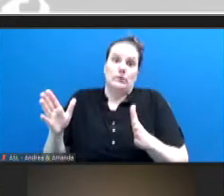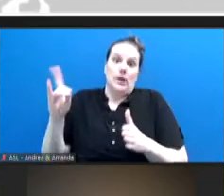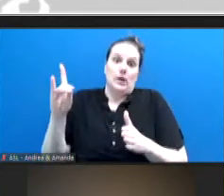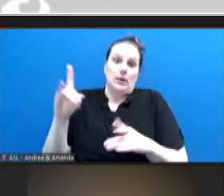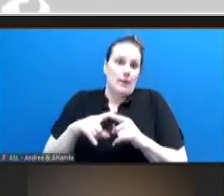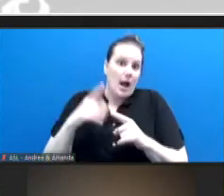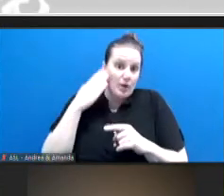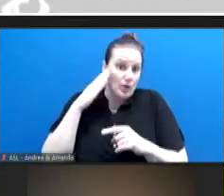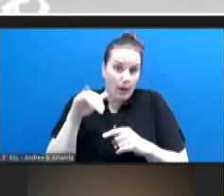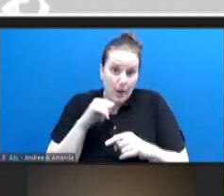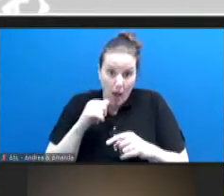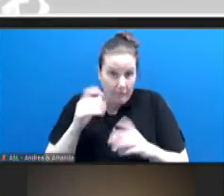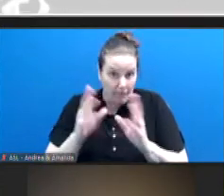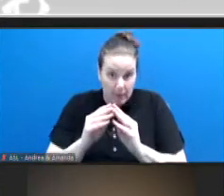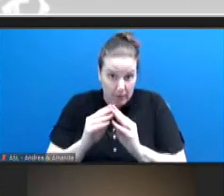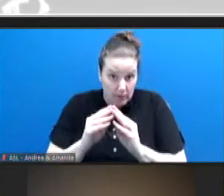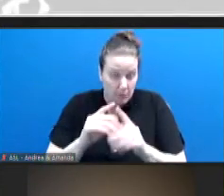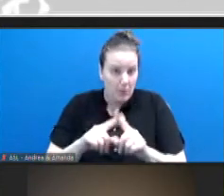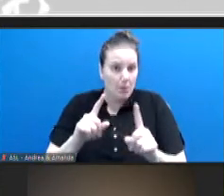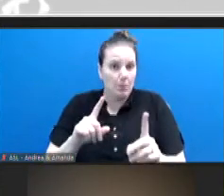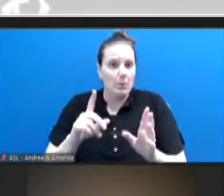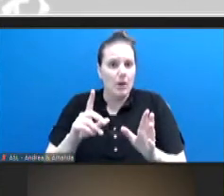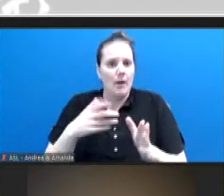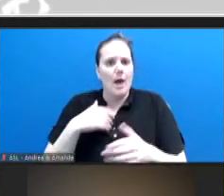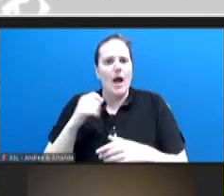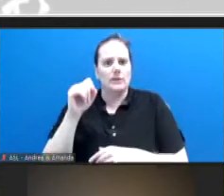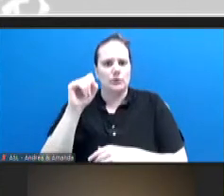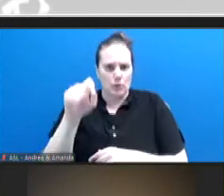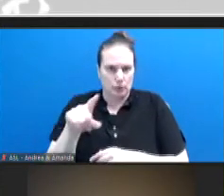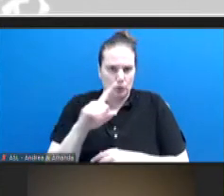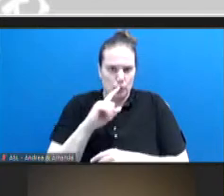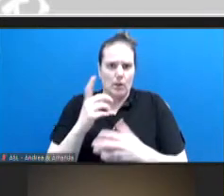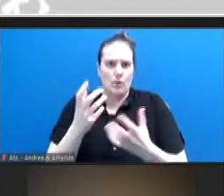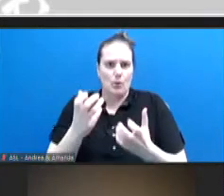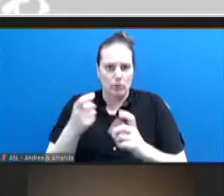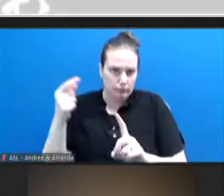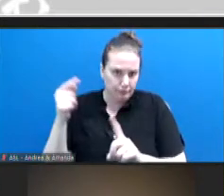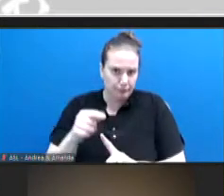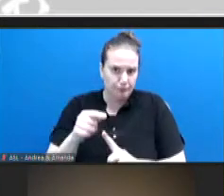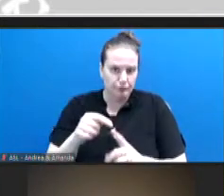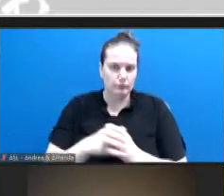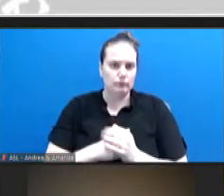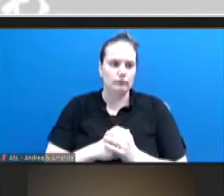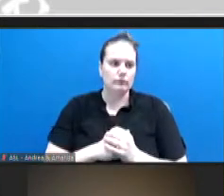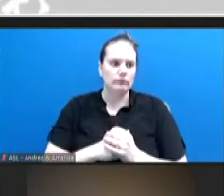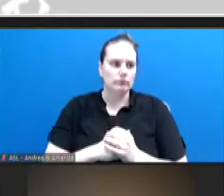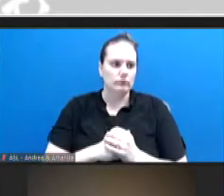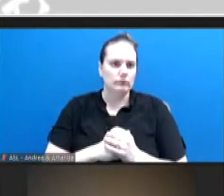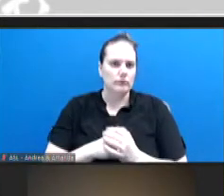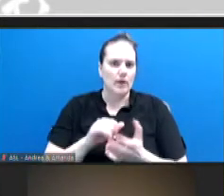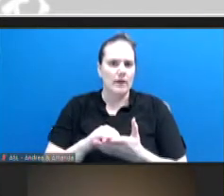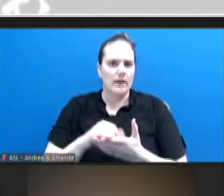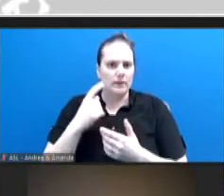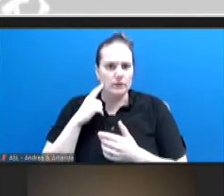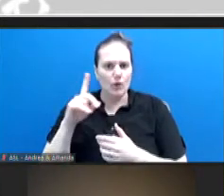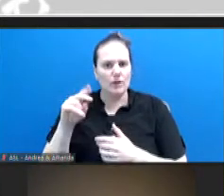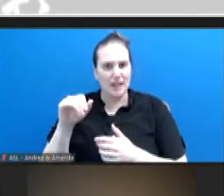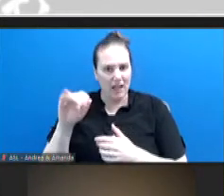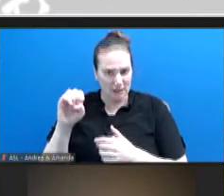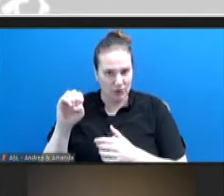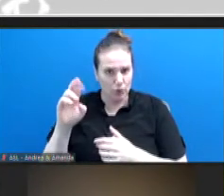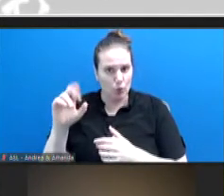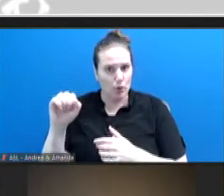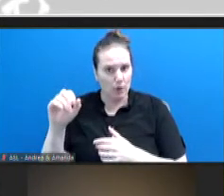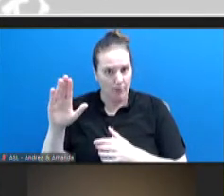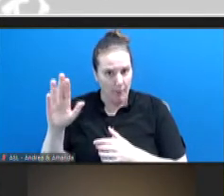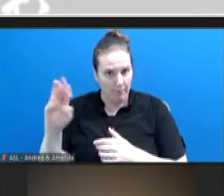a meeting. But let me ask the question that I really want to get to. And this is for Dennis Rosenbaum's and